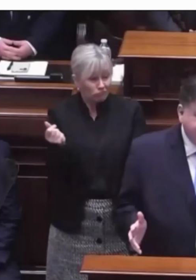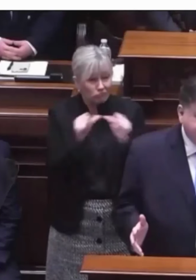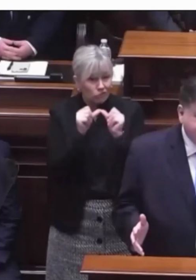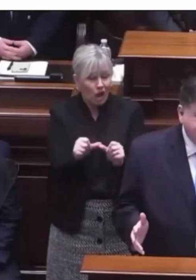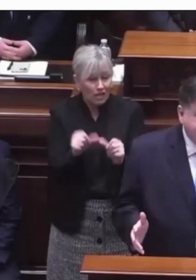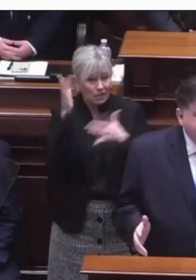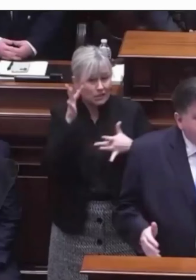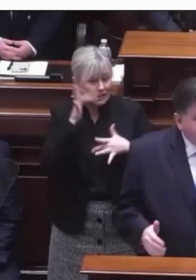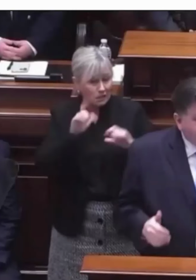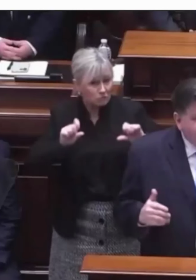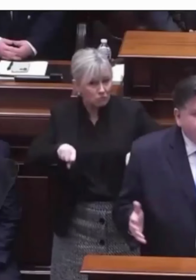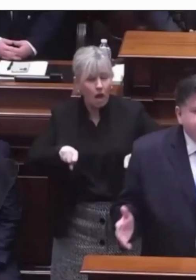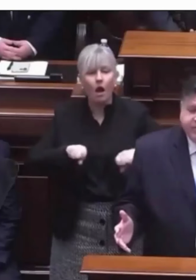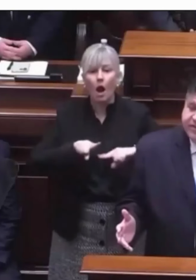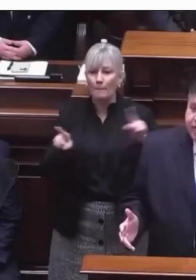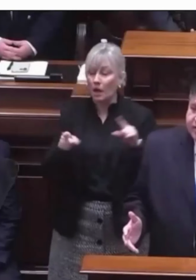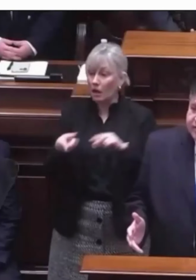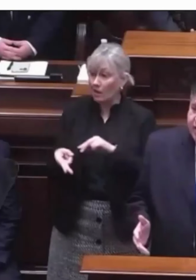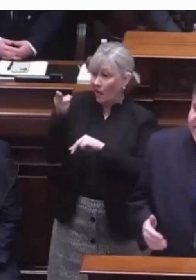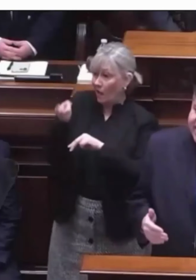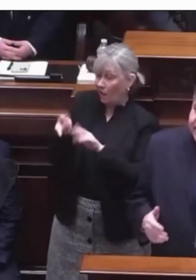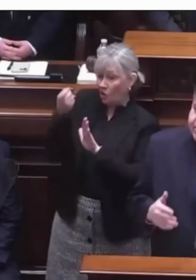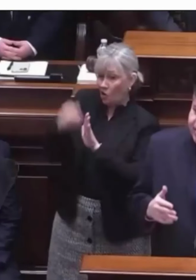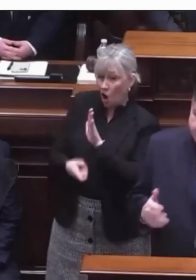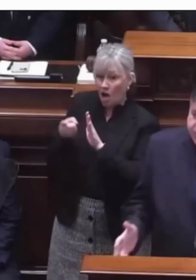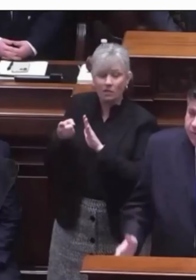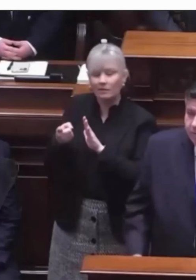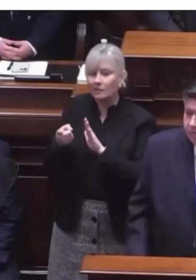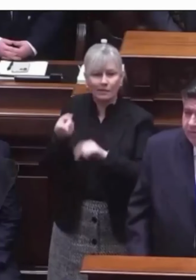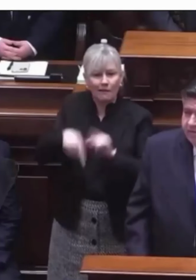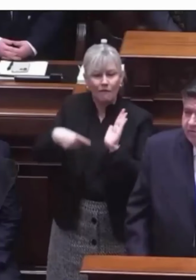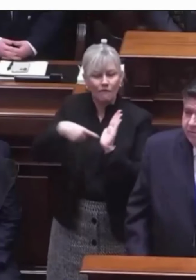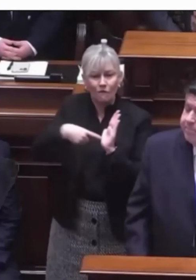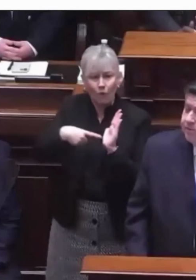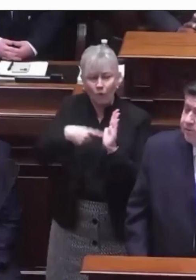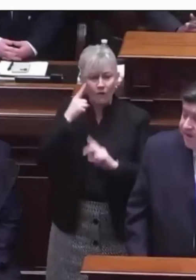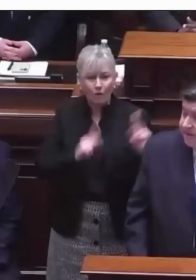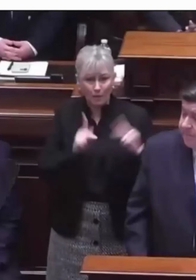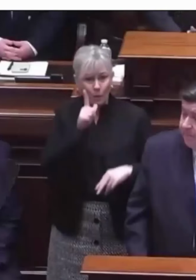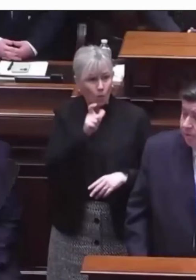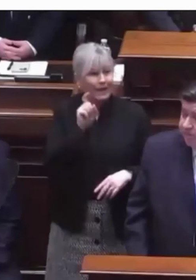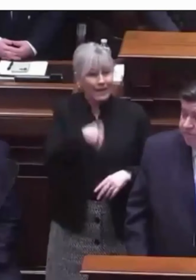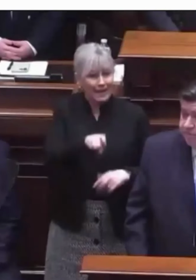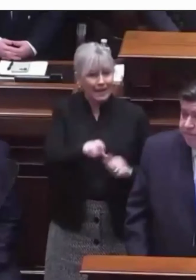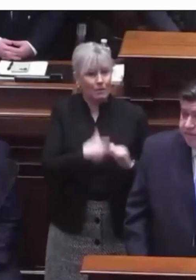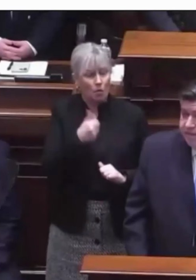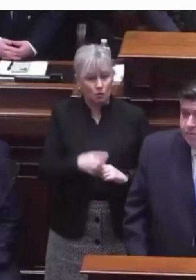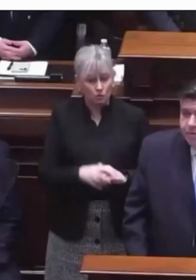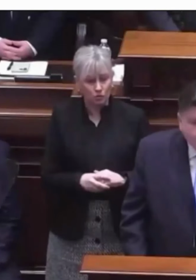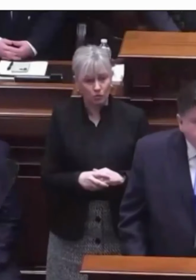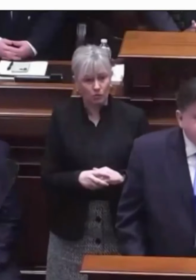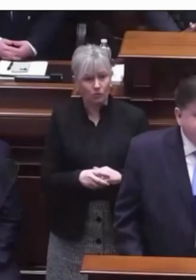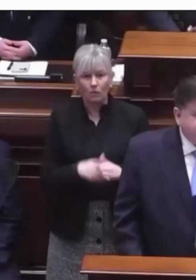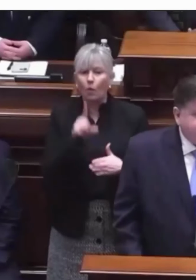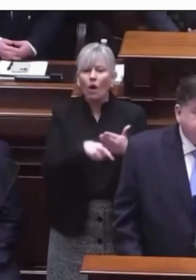chronic diseases. But the high cost of these drugs are making them unaffordable for people who need them the most.